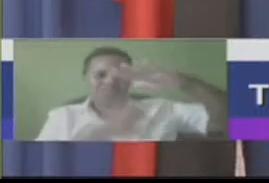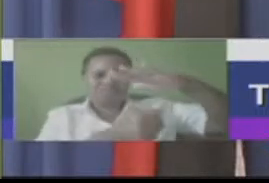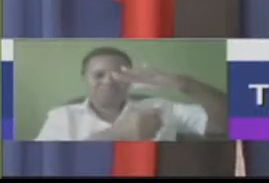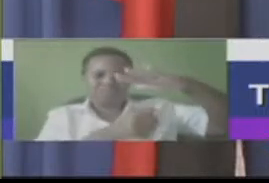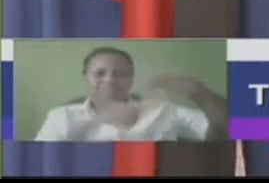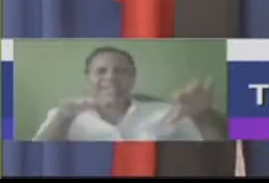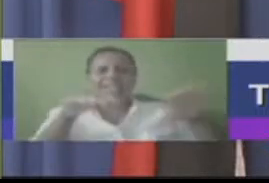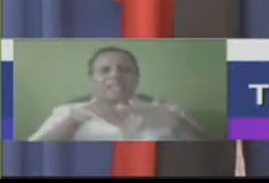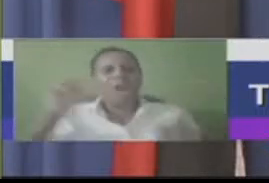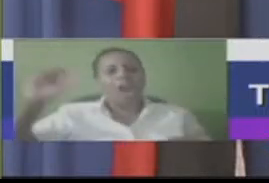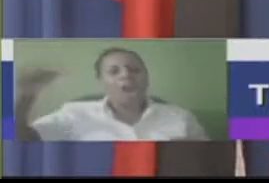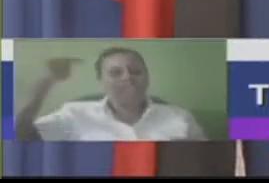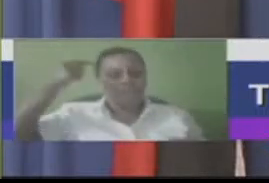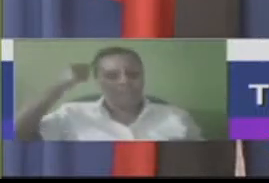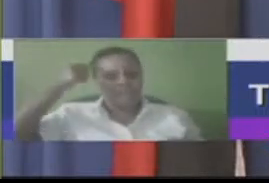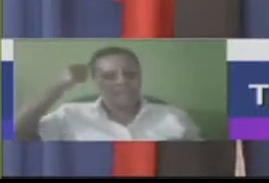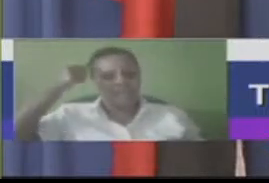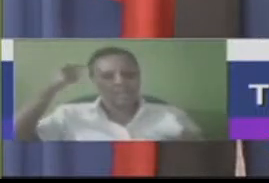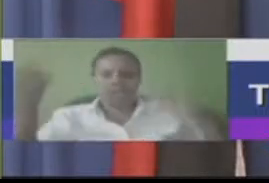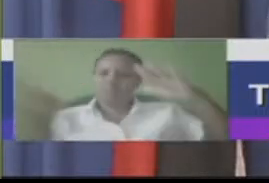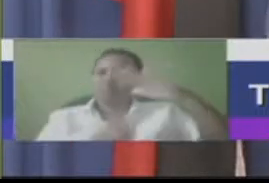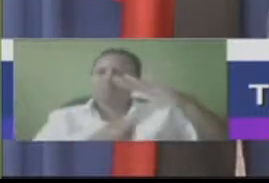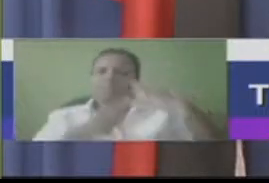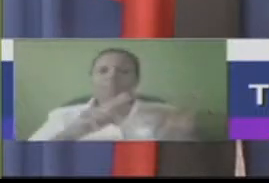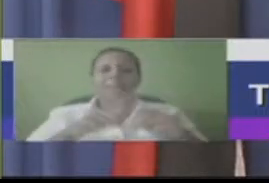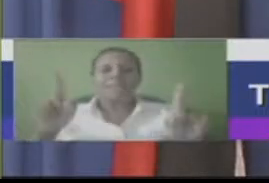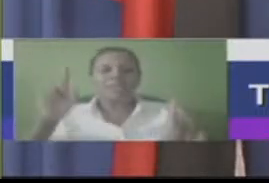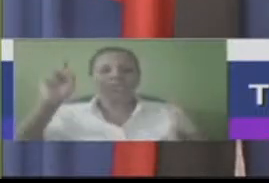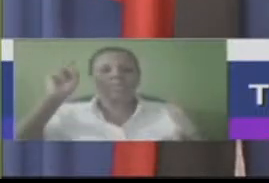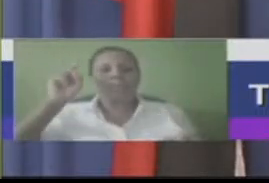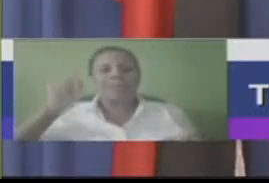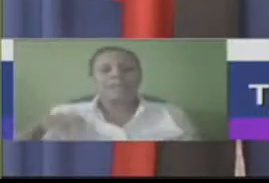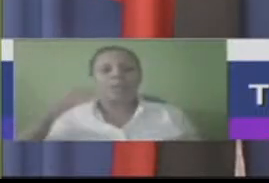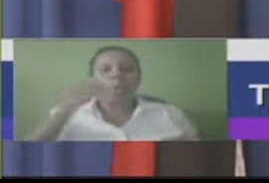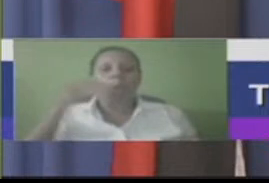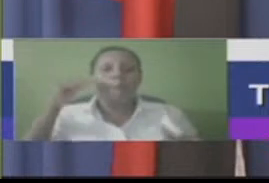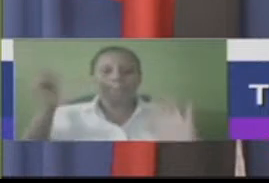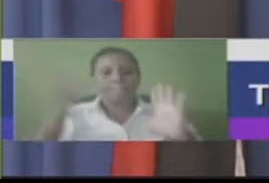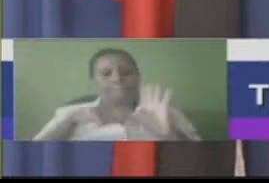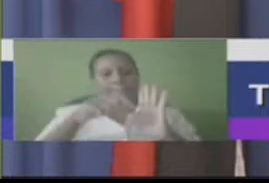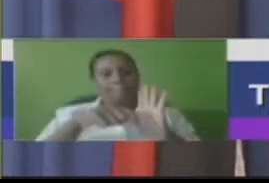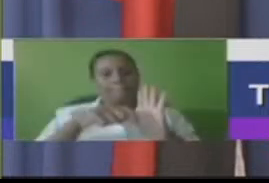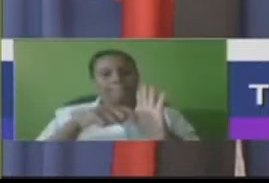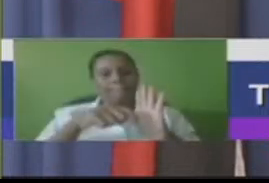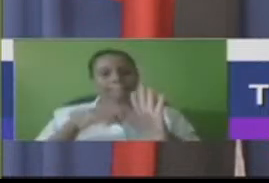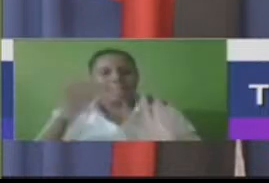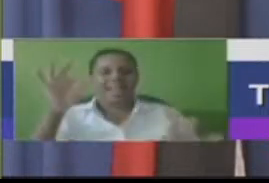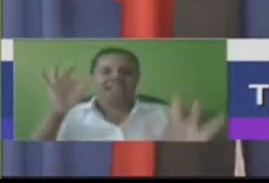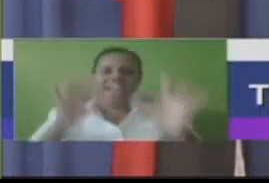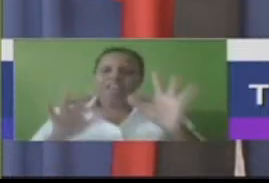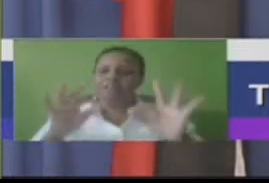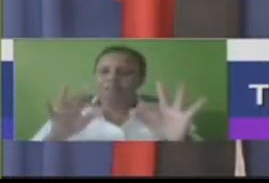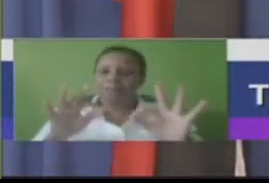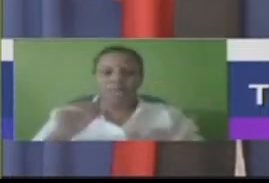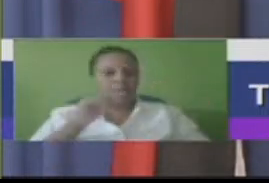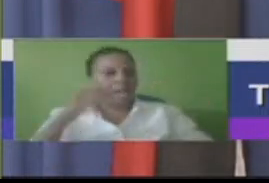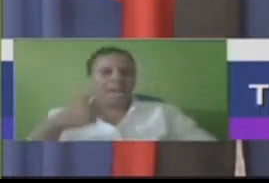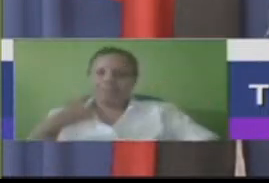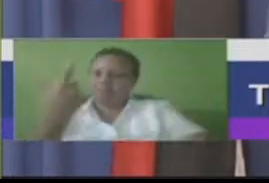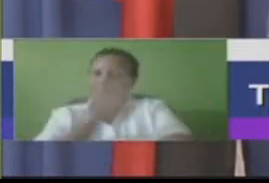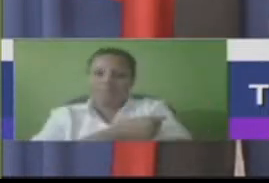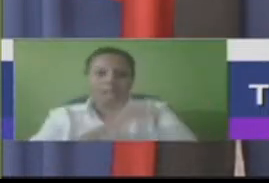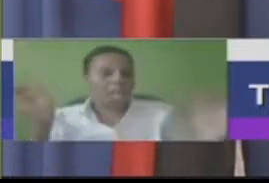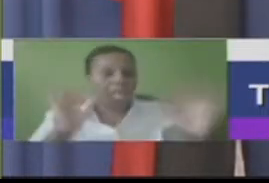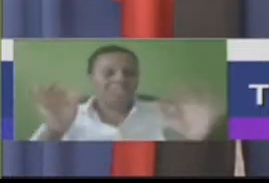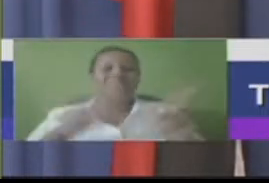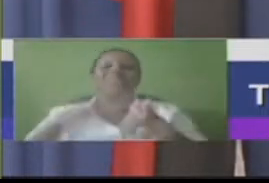vaccinated. If you're not vaccinated, then you have some issues. And I spoke with the